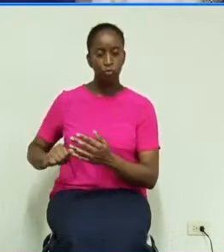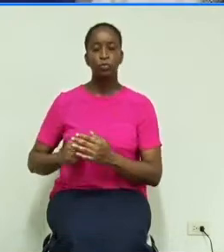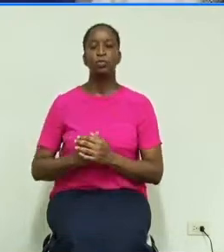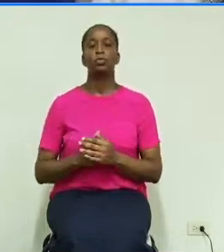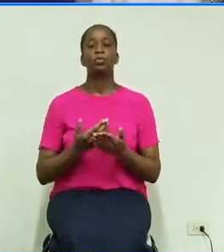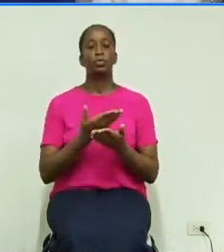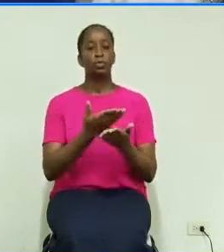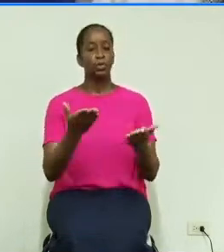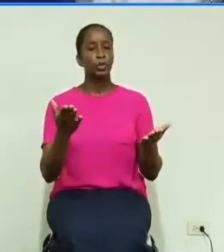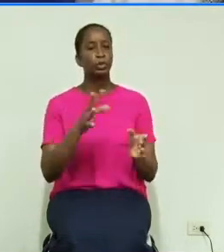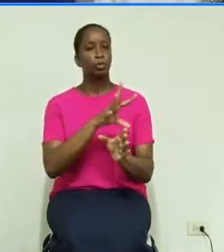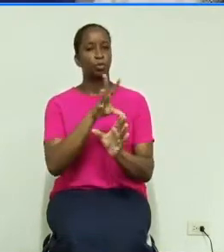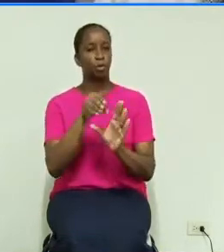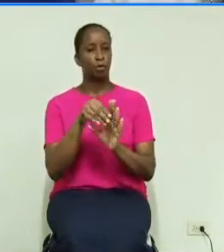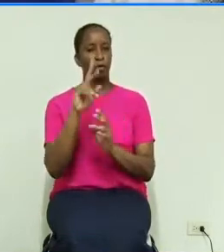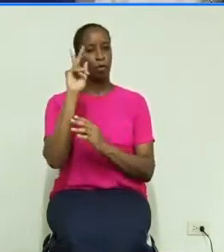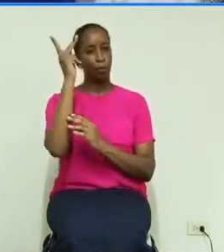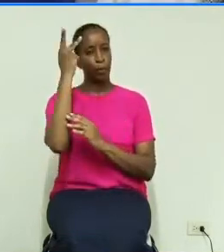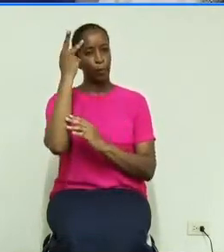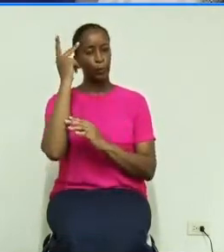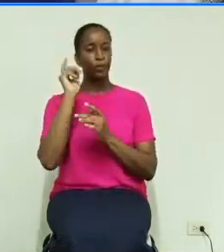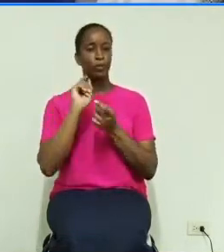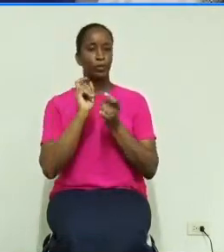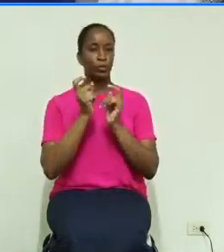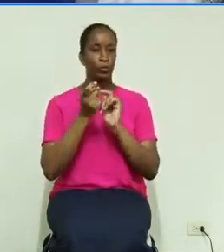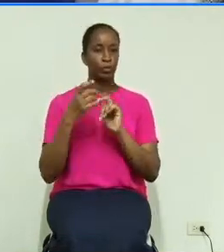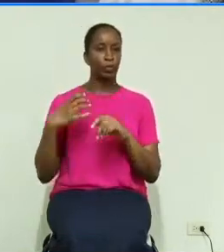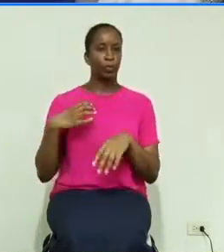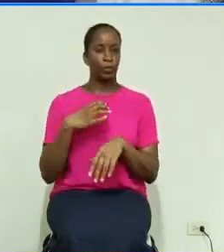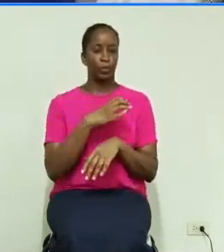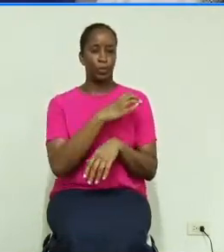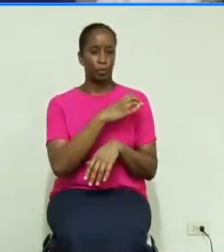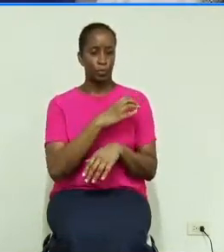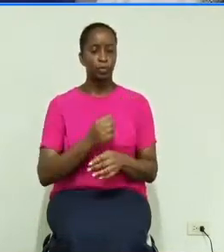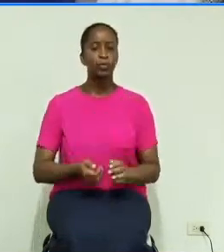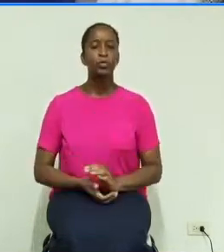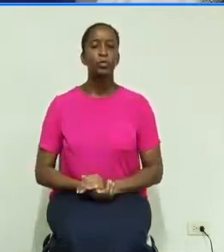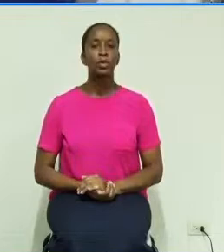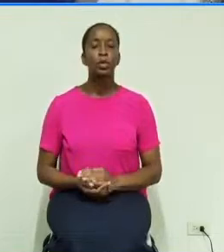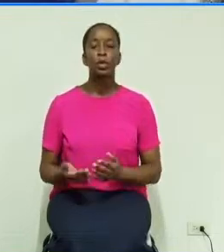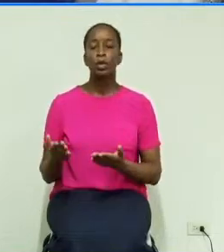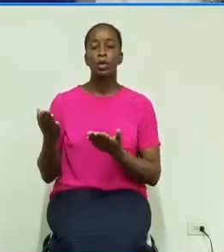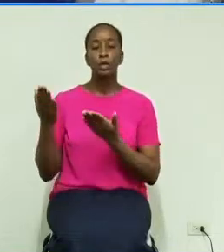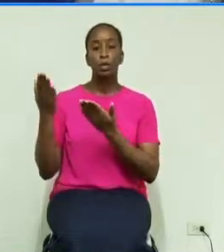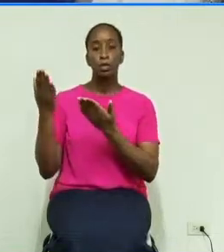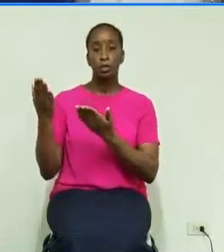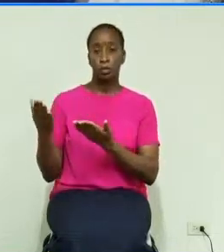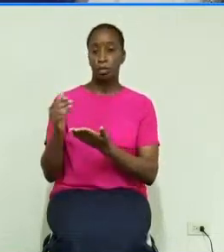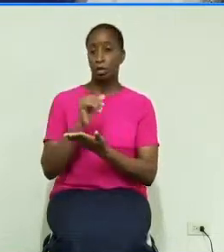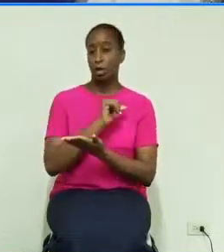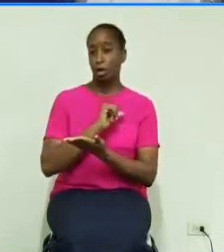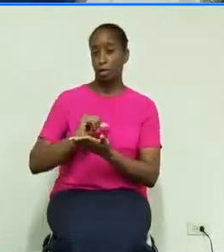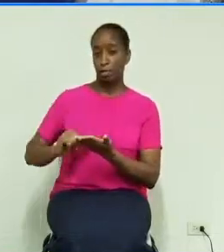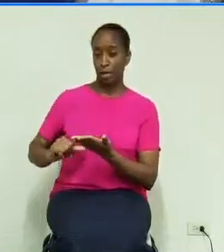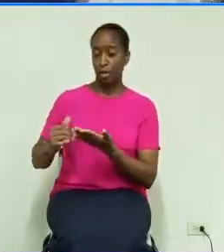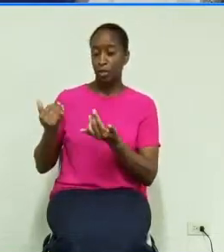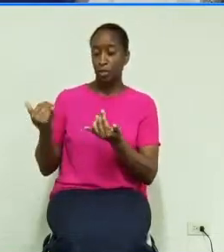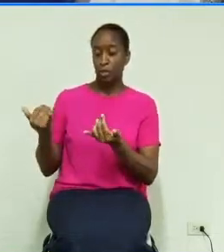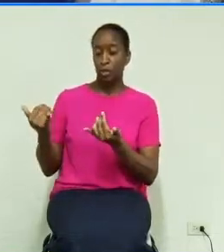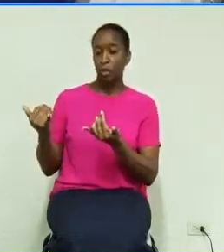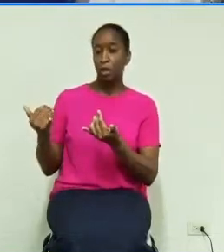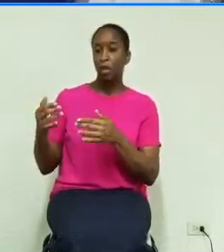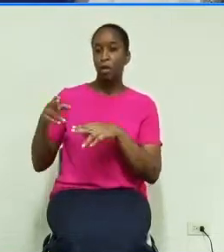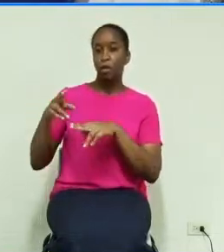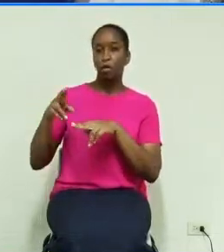Senator Elizabeth Thompson, who chairs tonight's session, fellow Commission members, tonight's